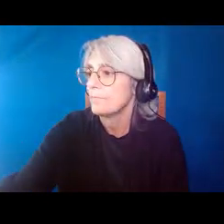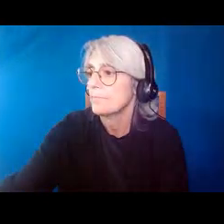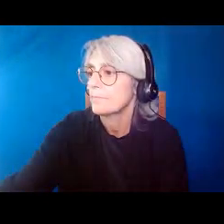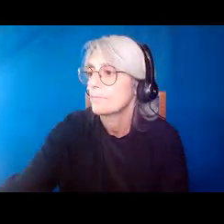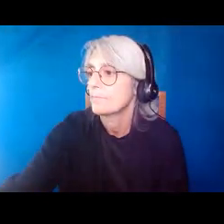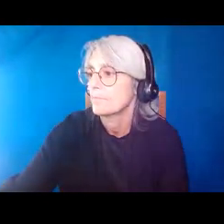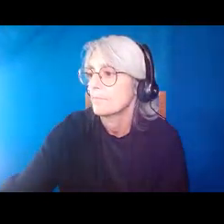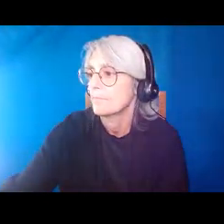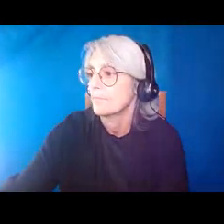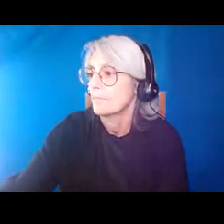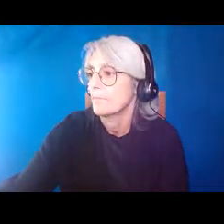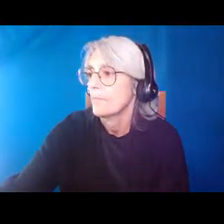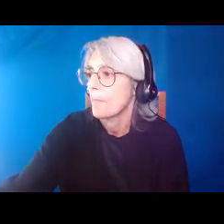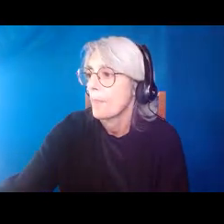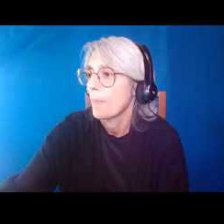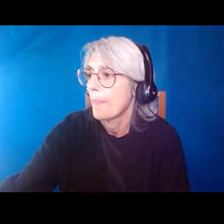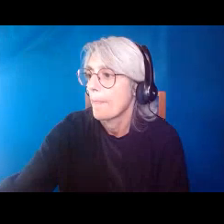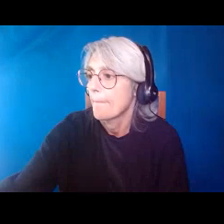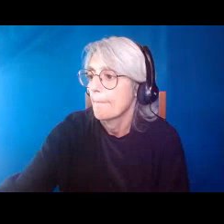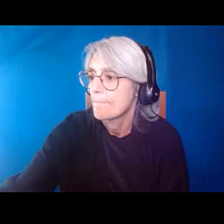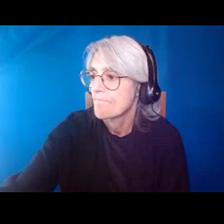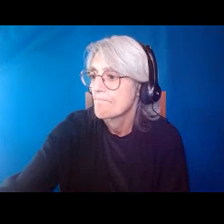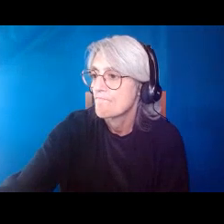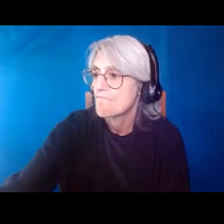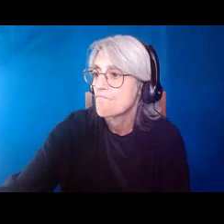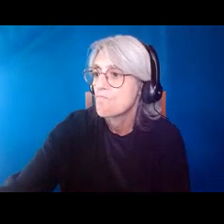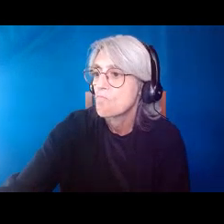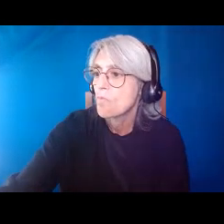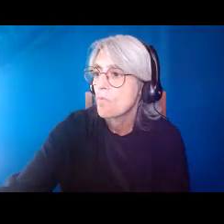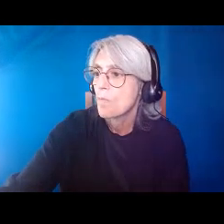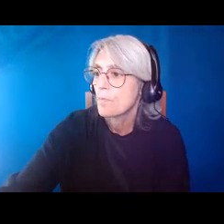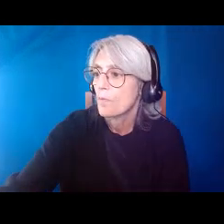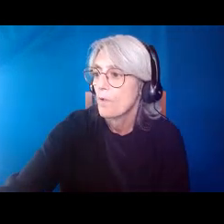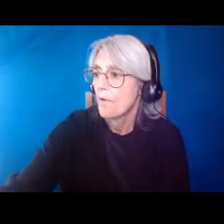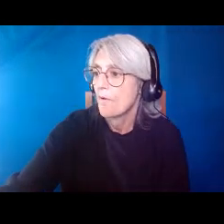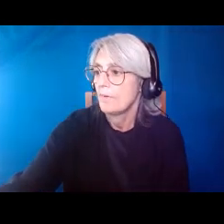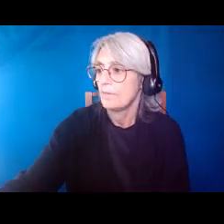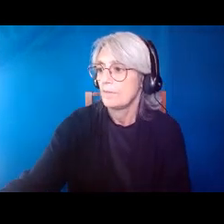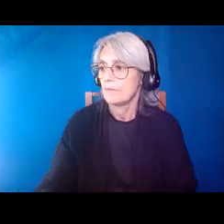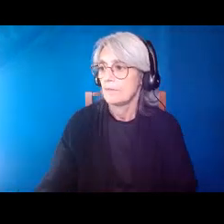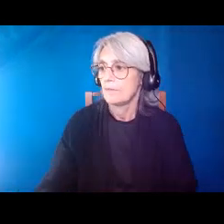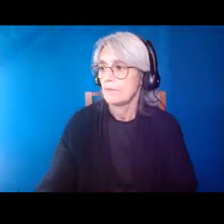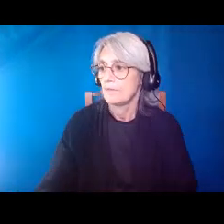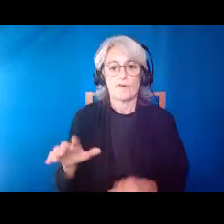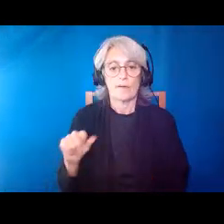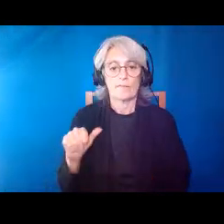okay, great. We're going to move to tabs 3 through 5. Justin.